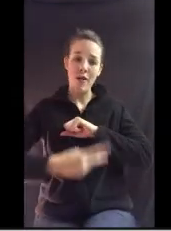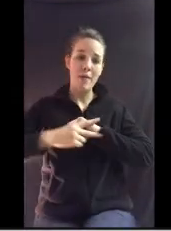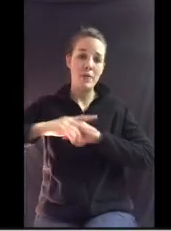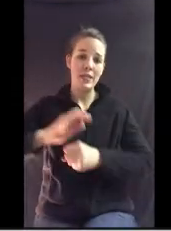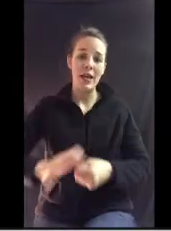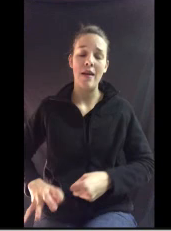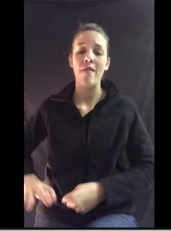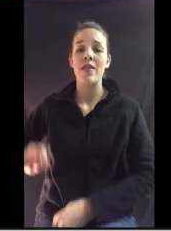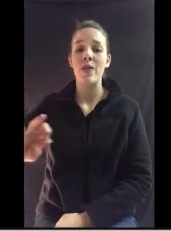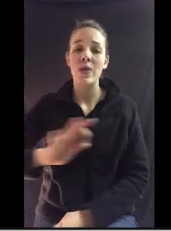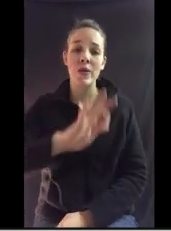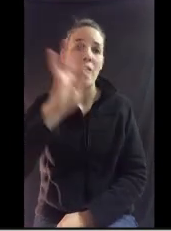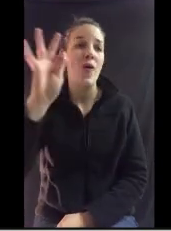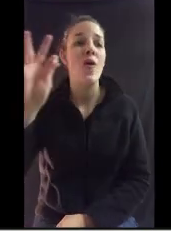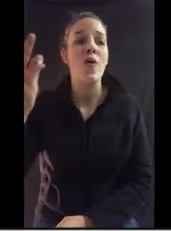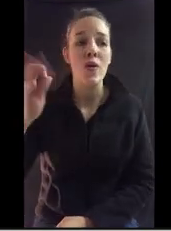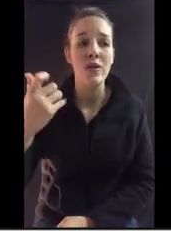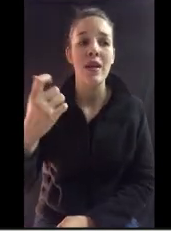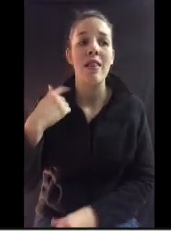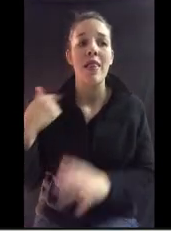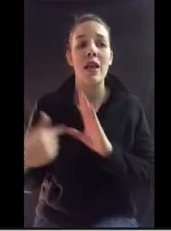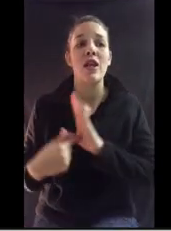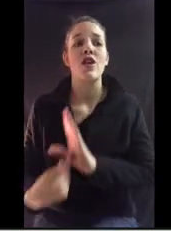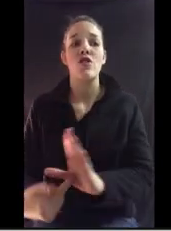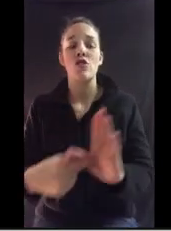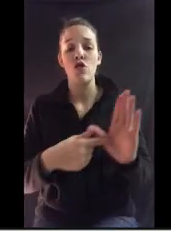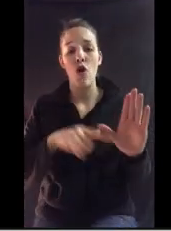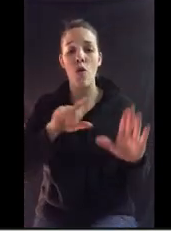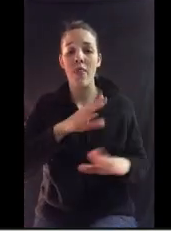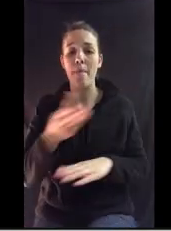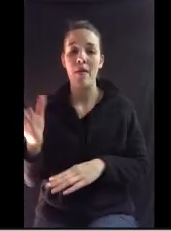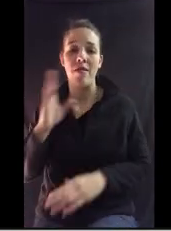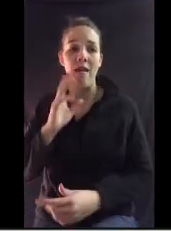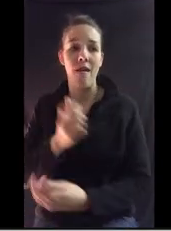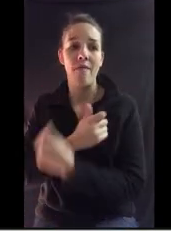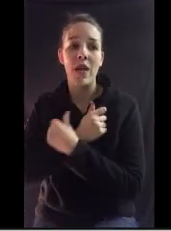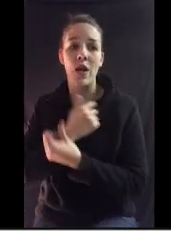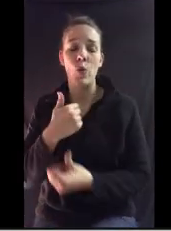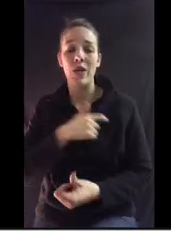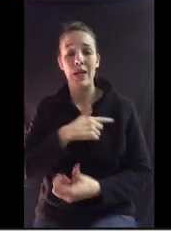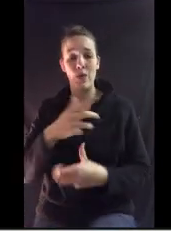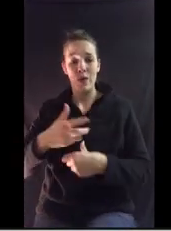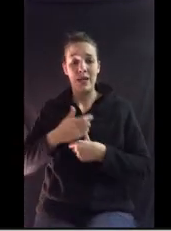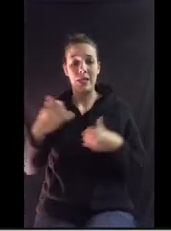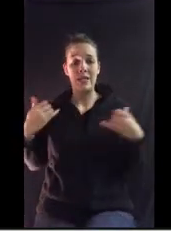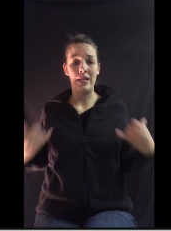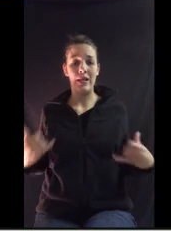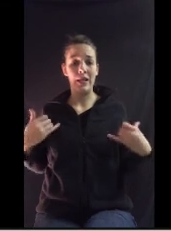Salt preserving these souls. That's the